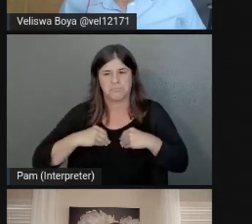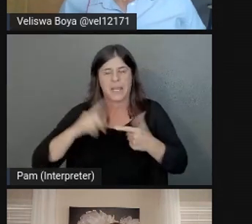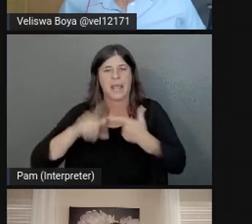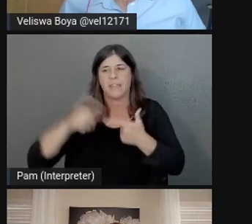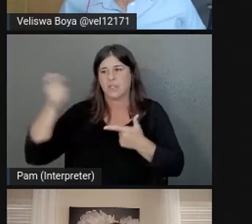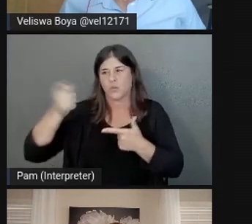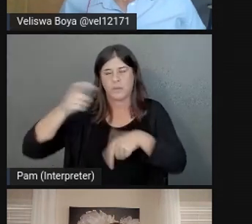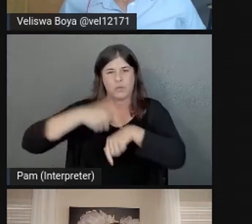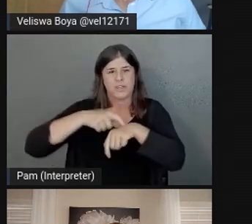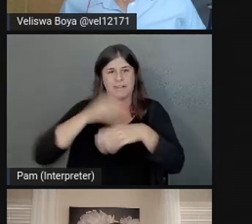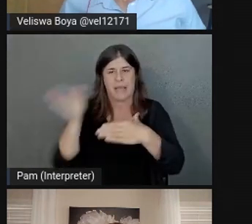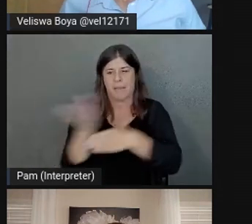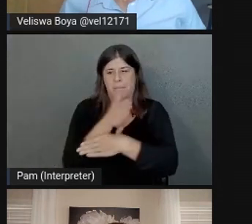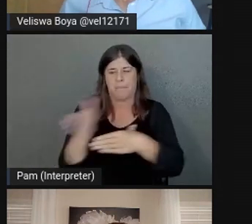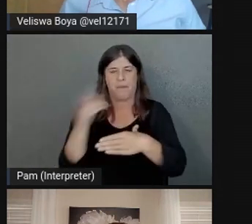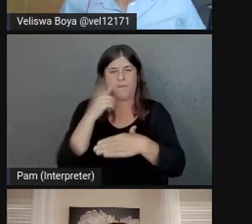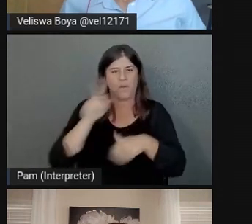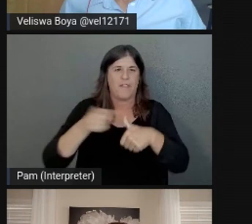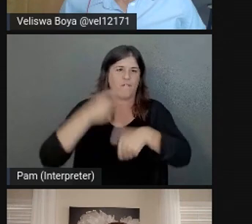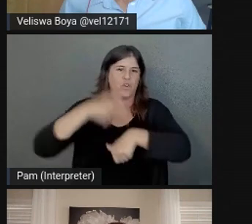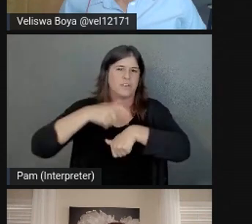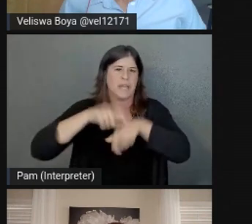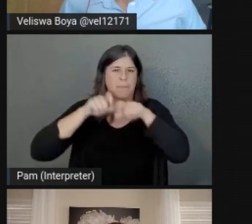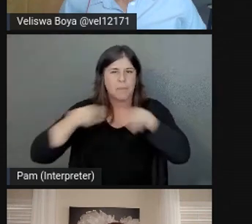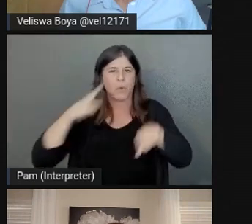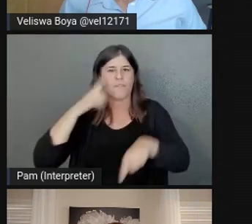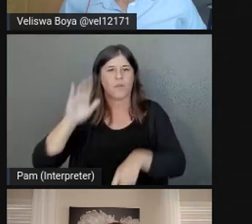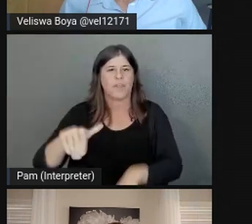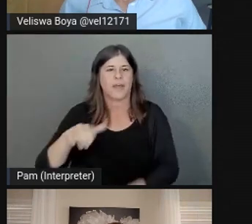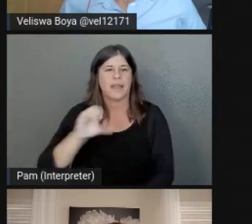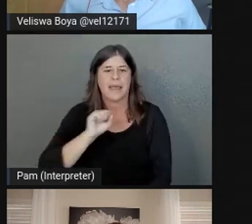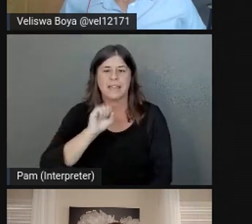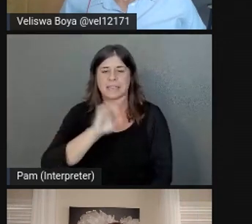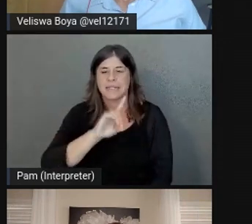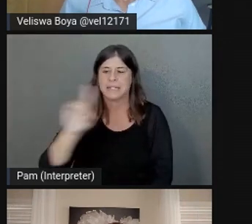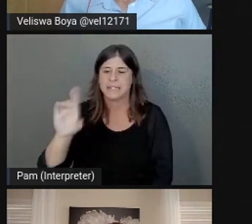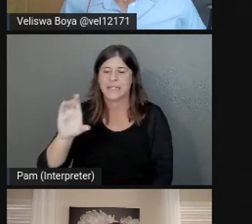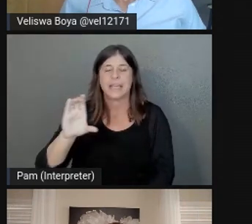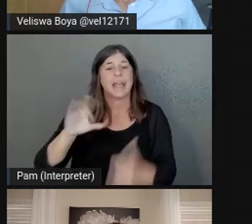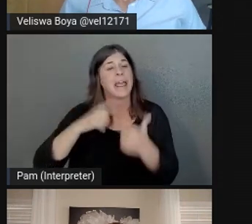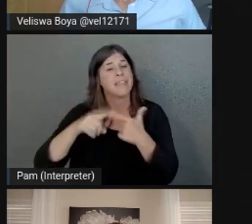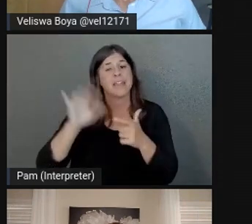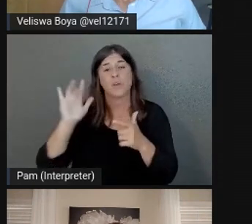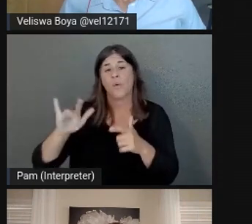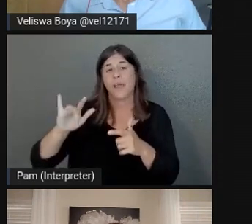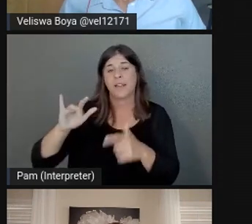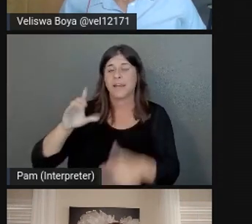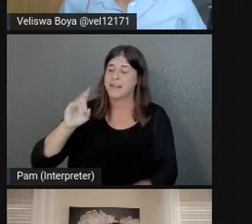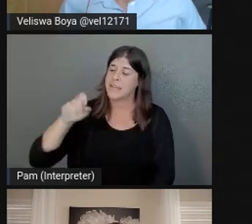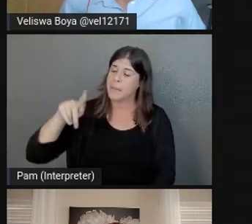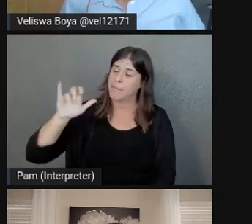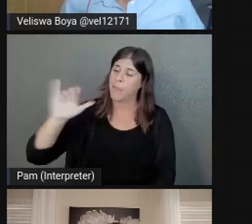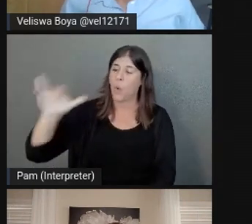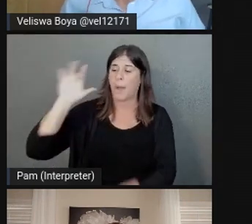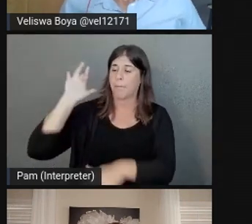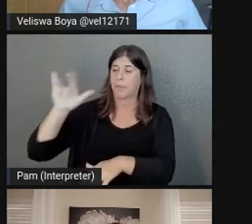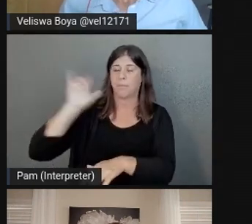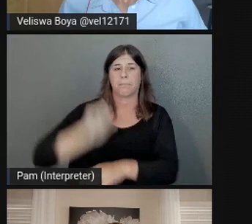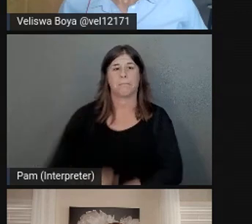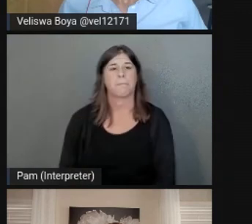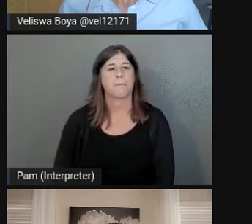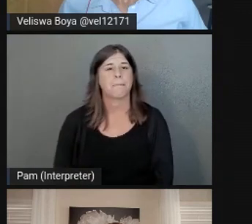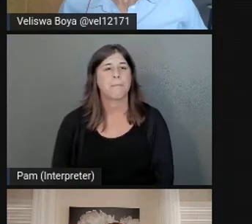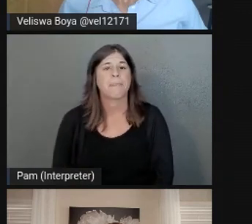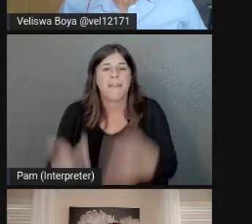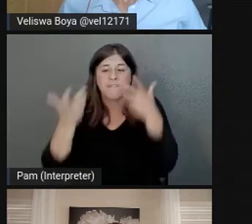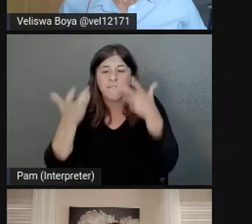is based on that first time deployment of the SEC. And then you will go ahead and click deploy. And after you